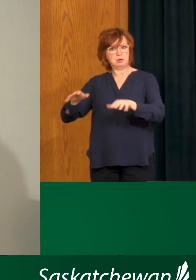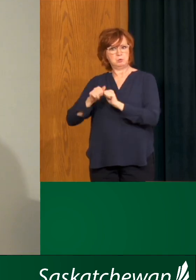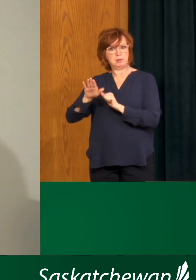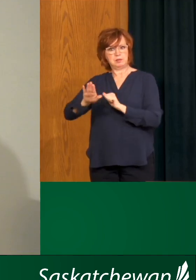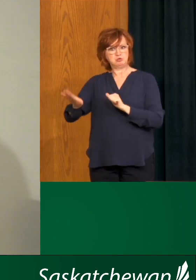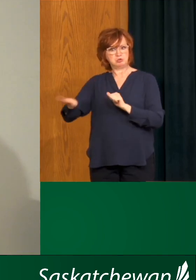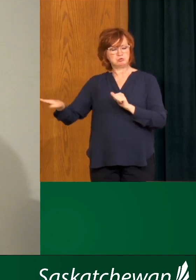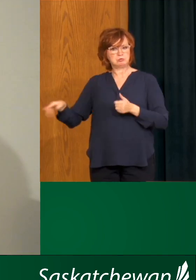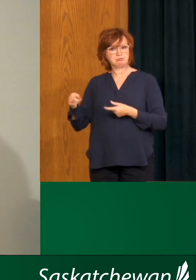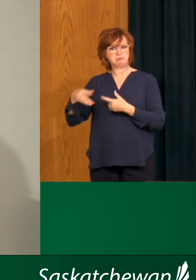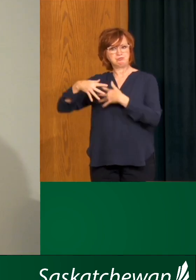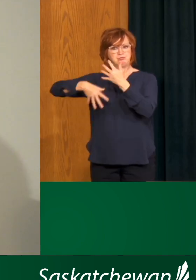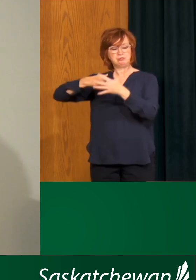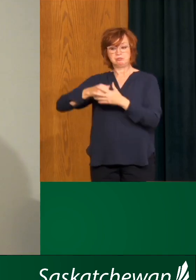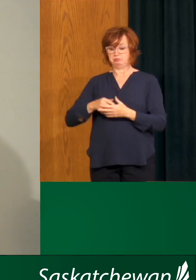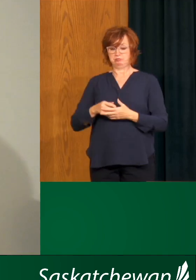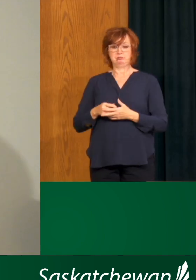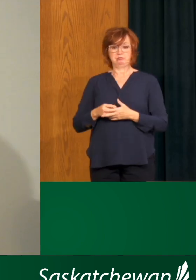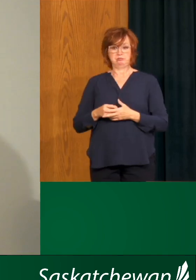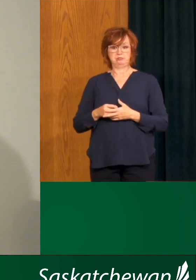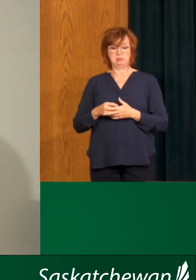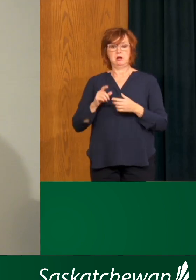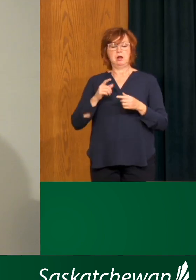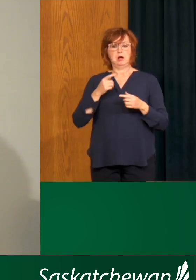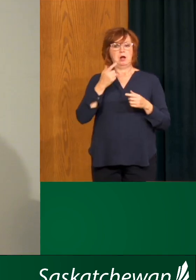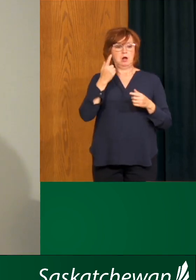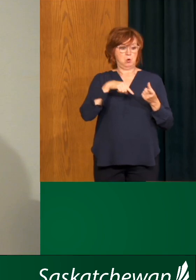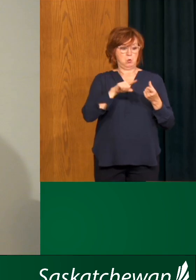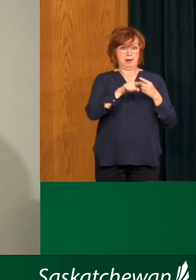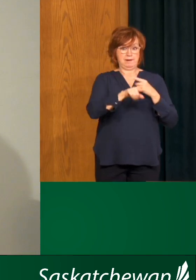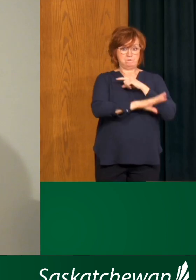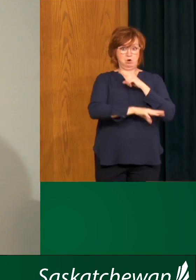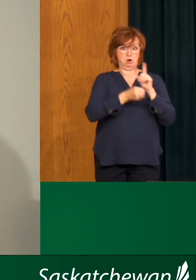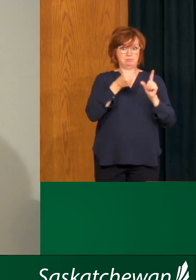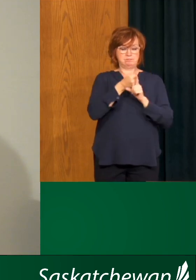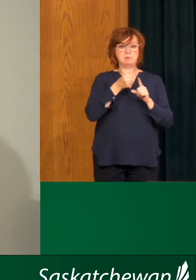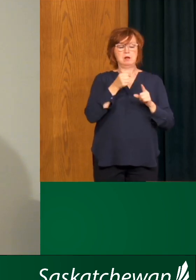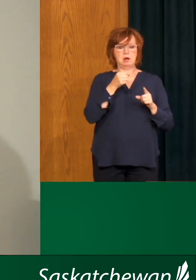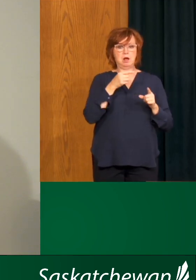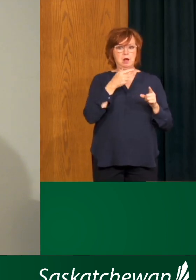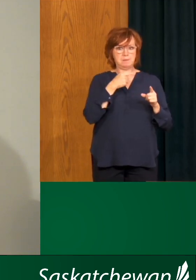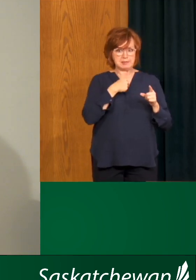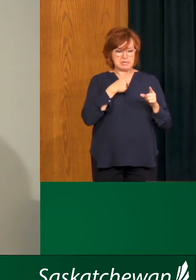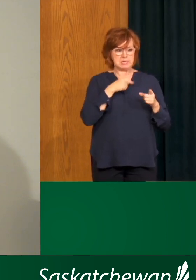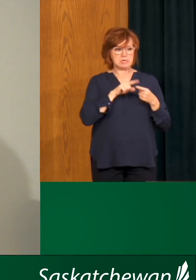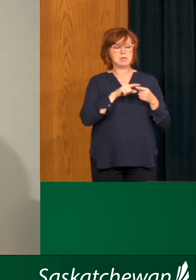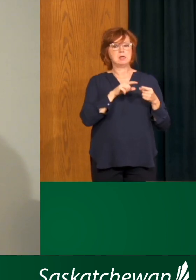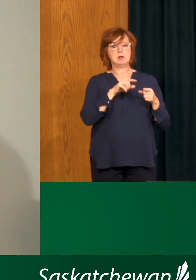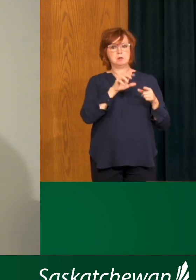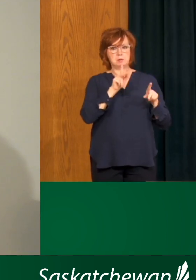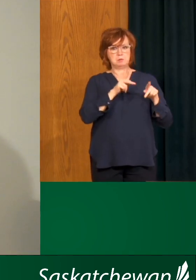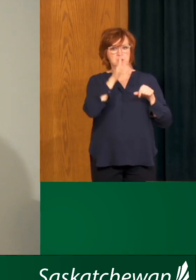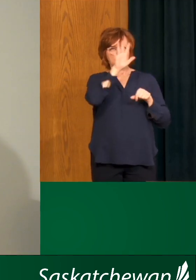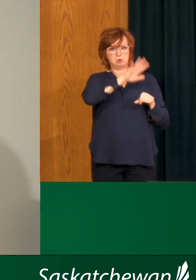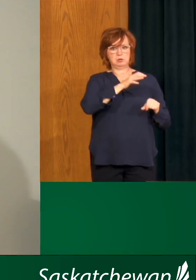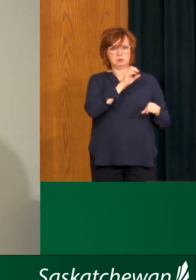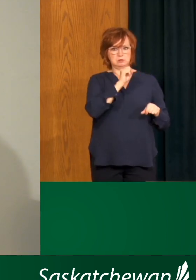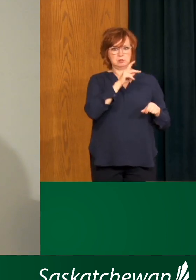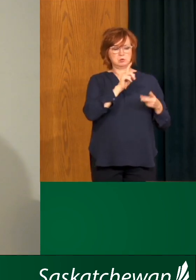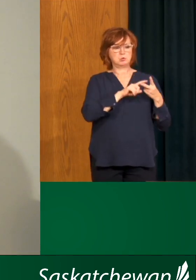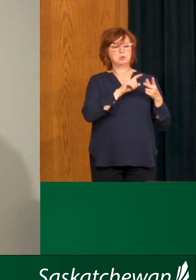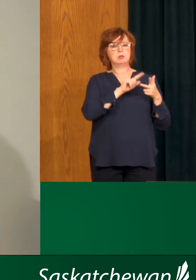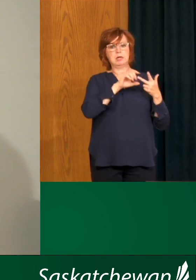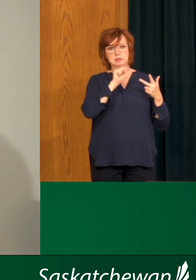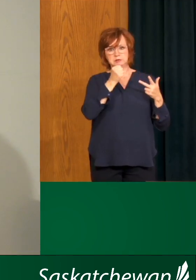We'll continue to work closely, both myself and my colleagues in the province, in the Saskatchewan